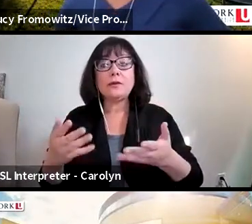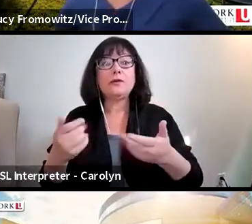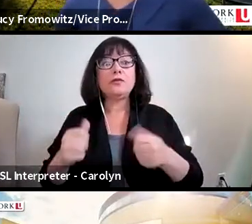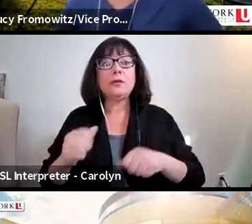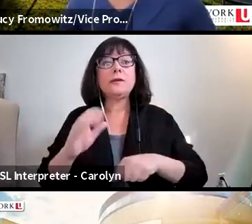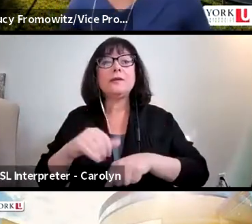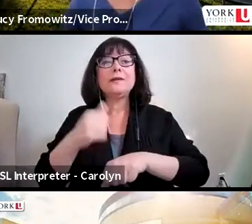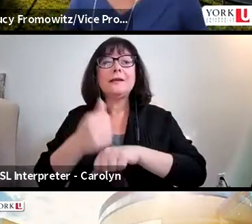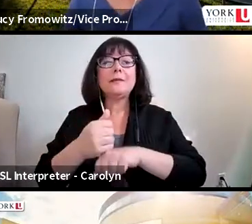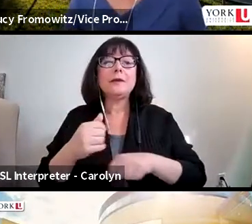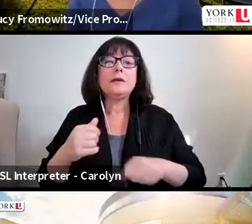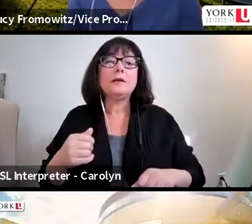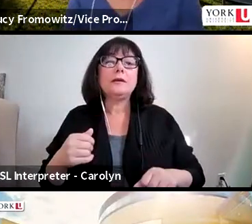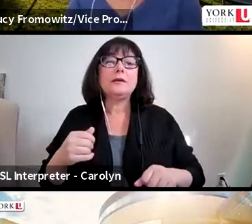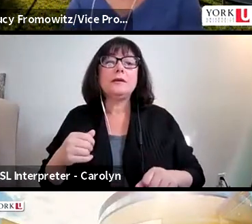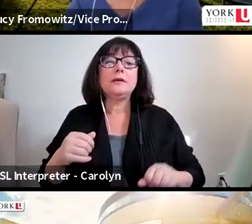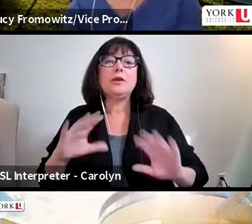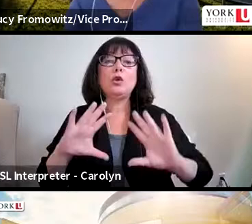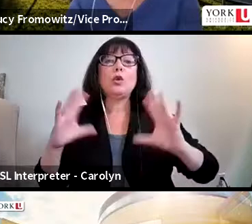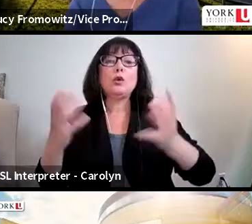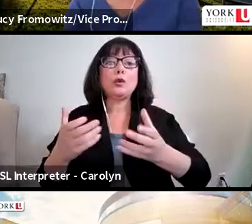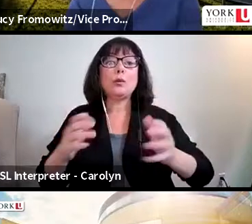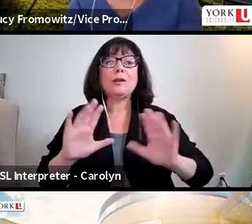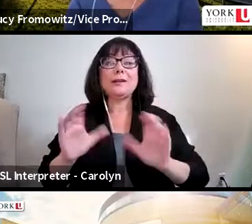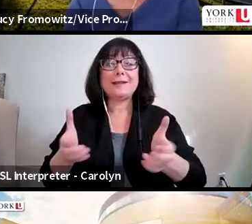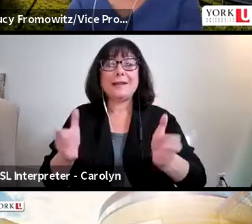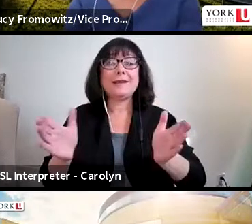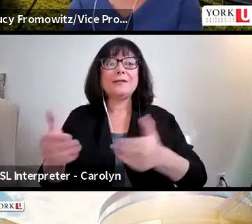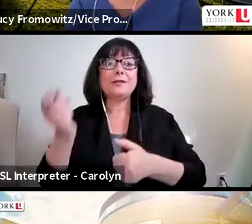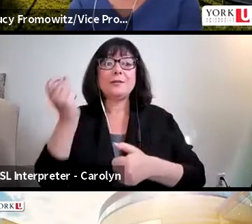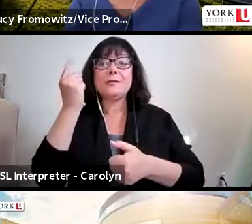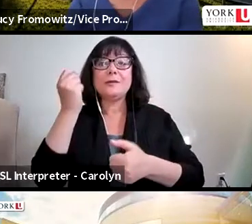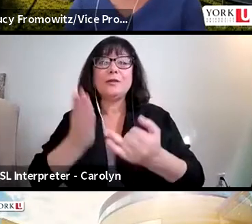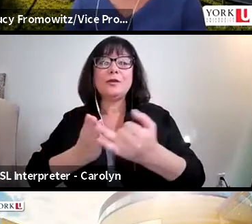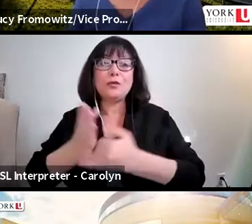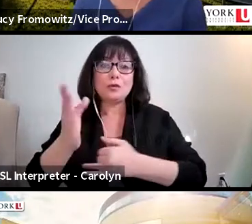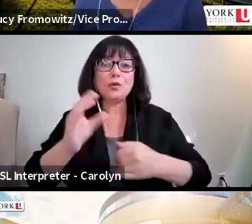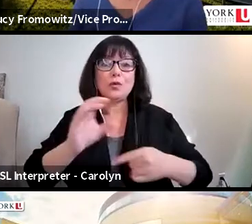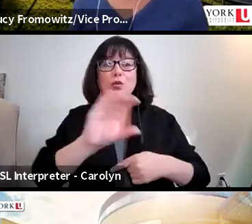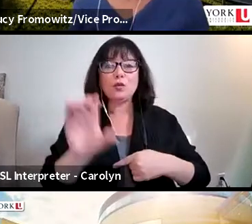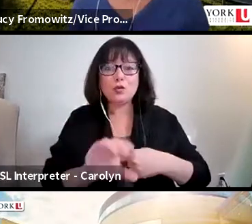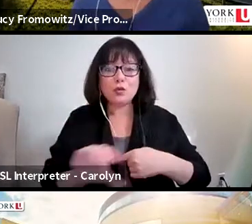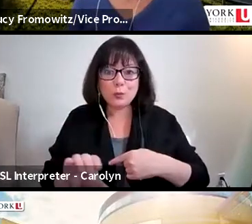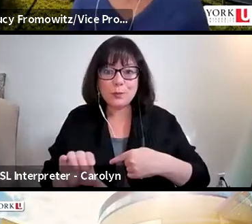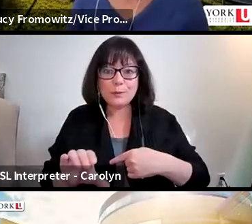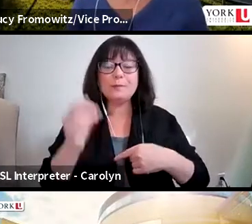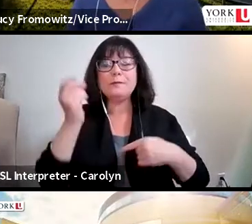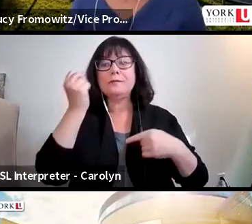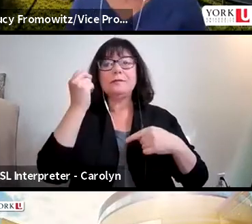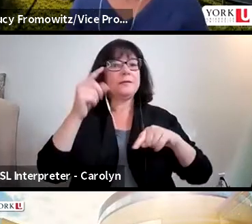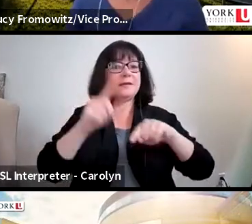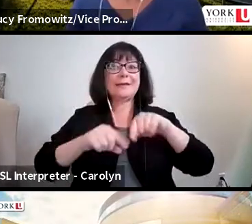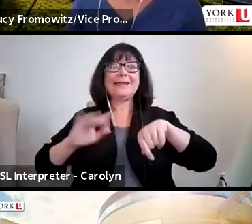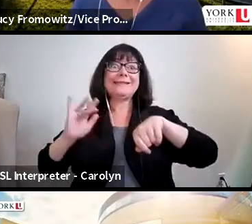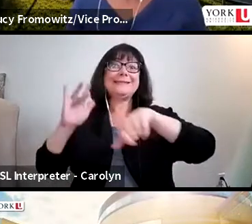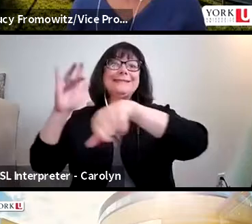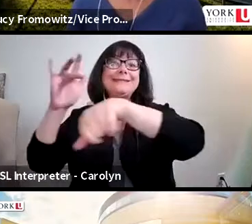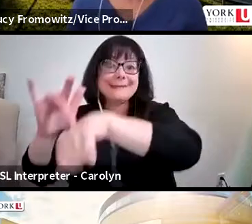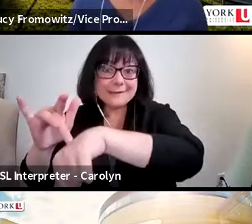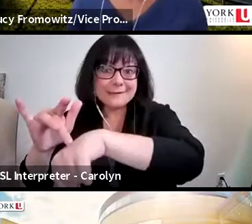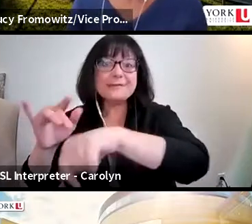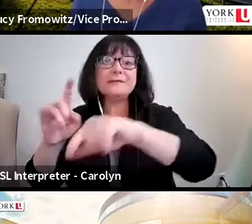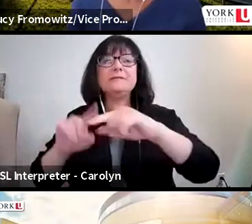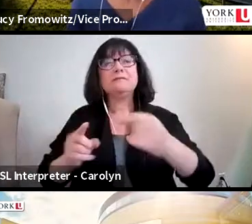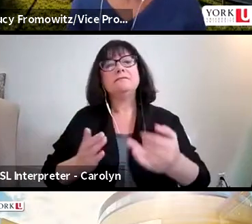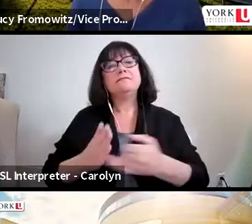global classrooms as we possibly can, so that students have the ability to engage in global learning even before we have the option